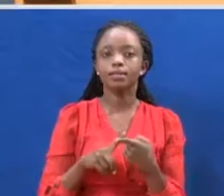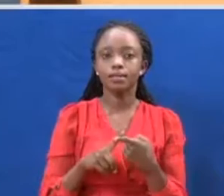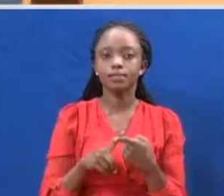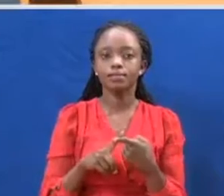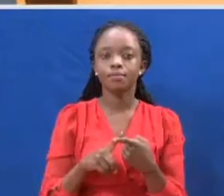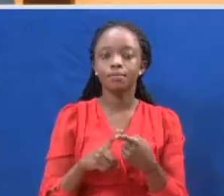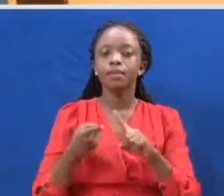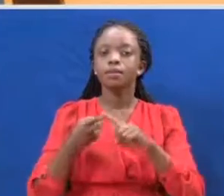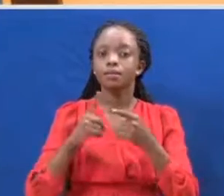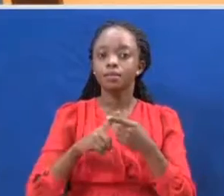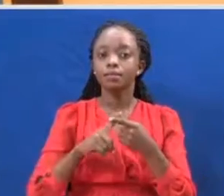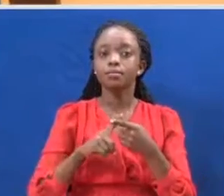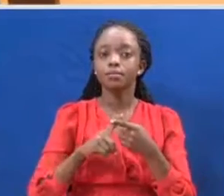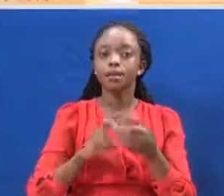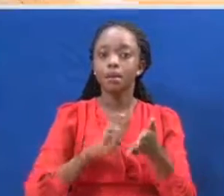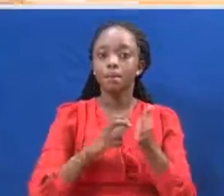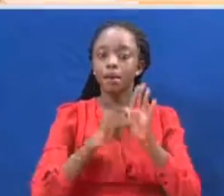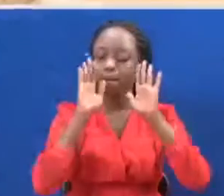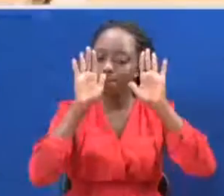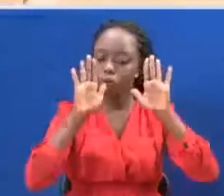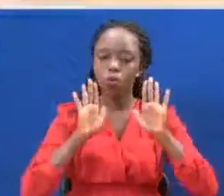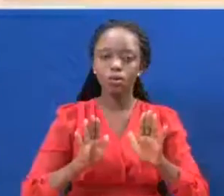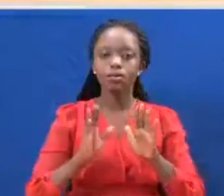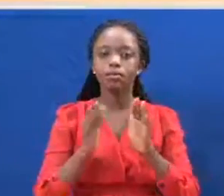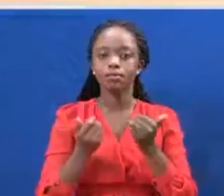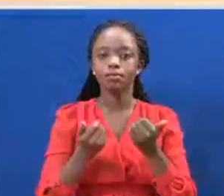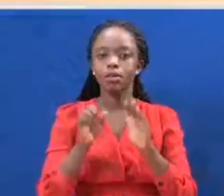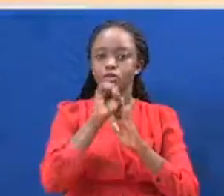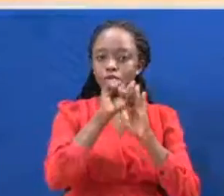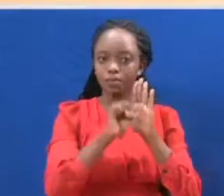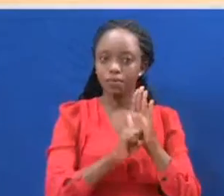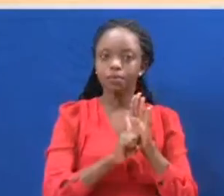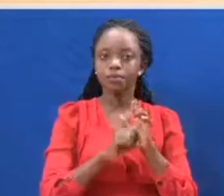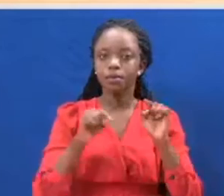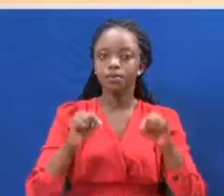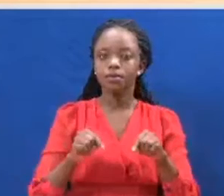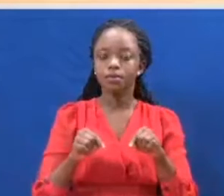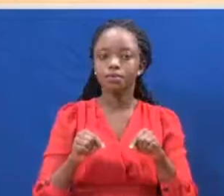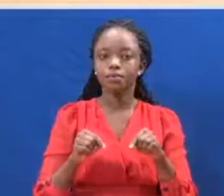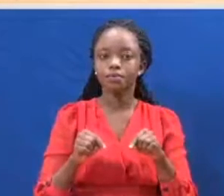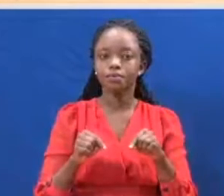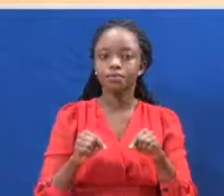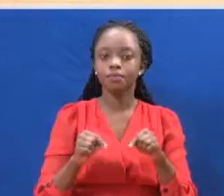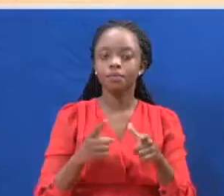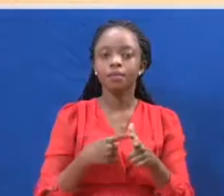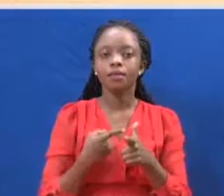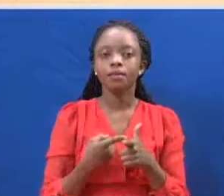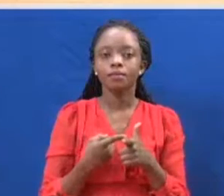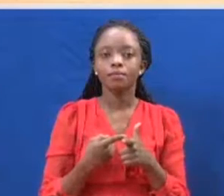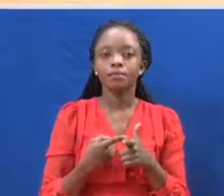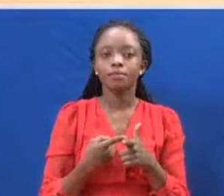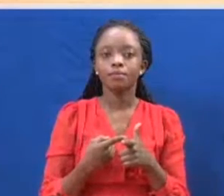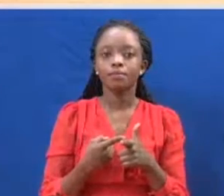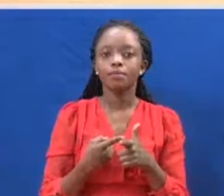know, statistics being a very important subject, so we wrote that, and this was published. And then